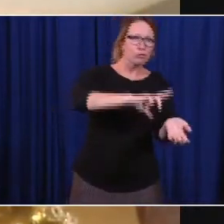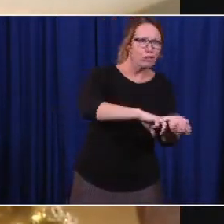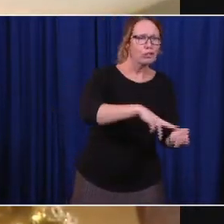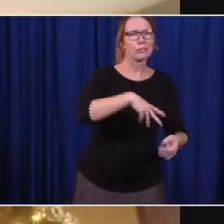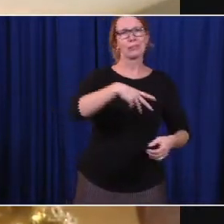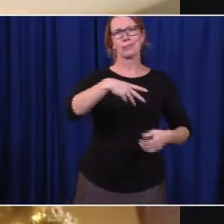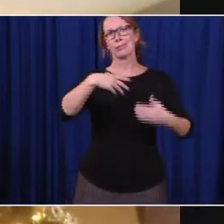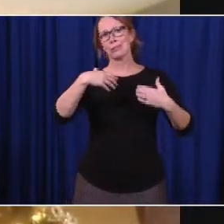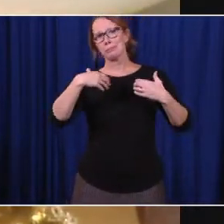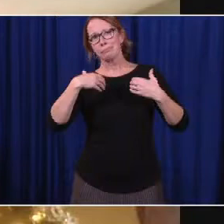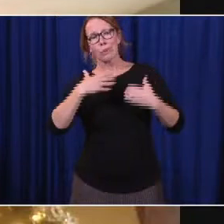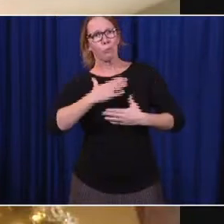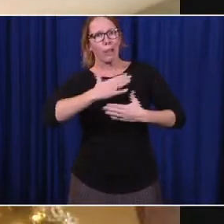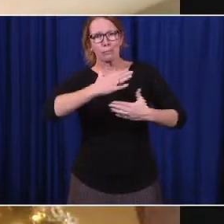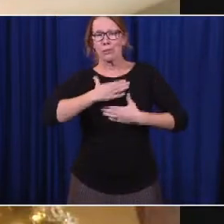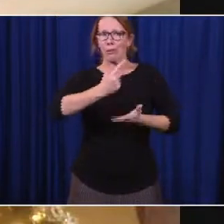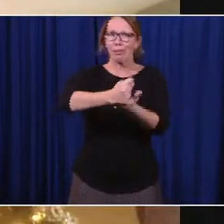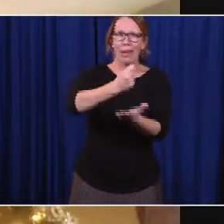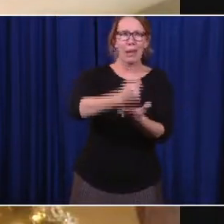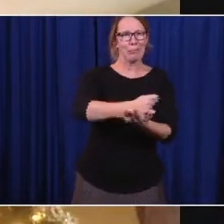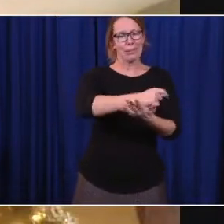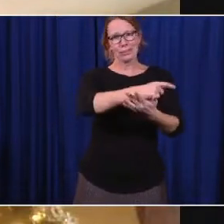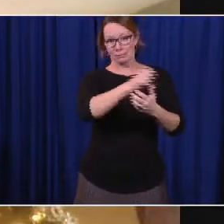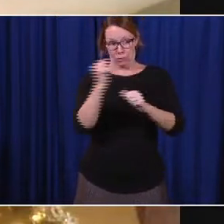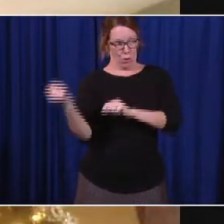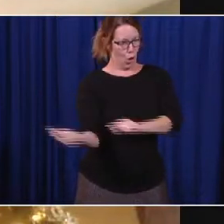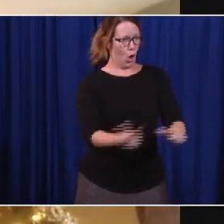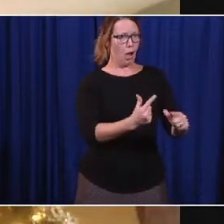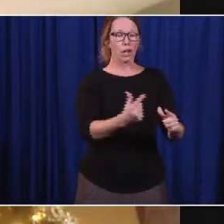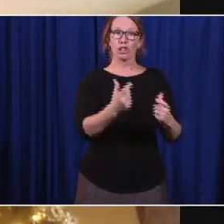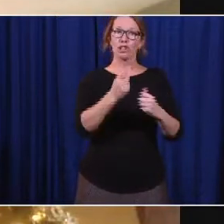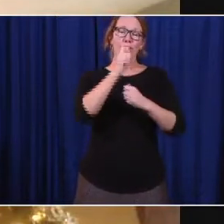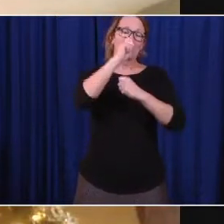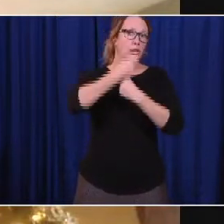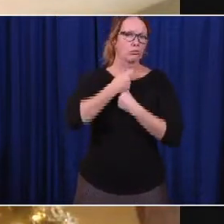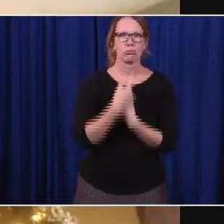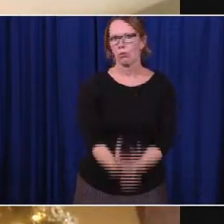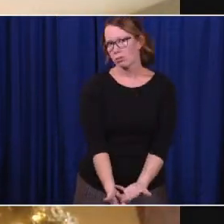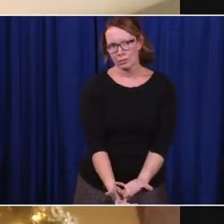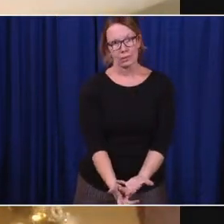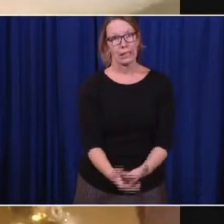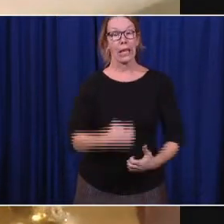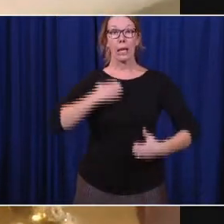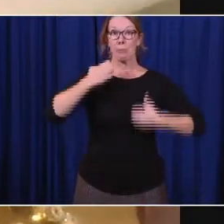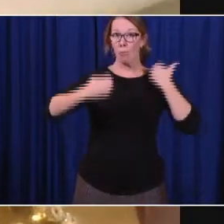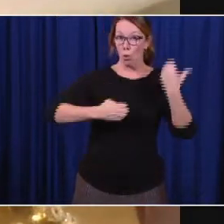through every day. It's exhausting. It's